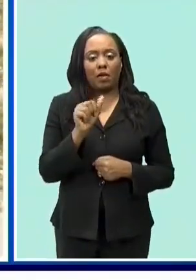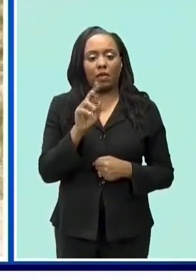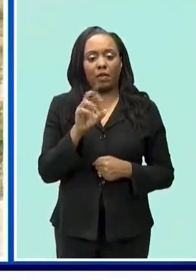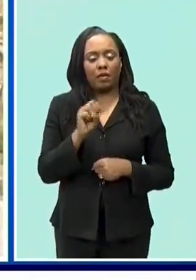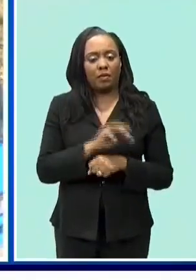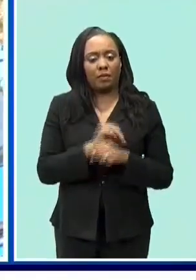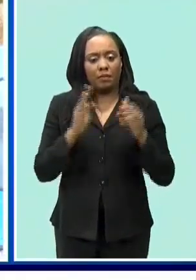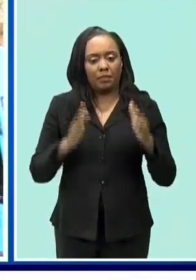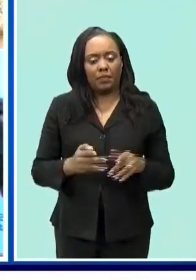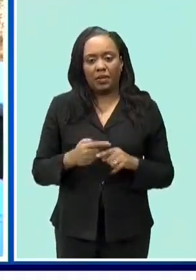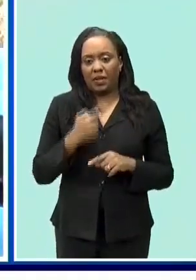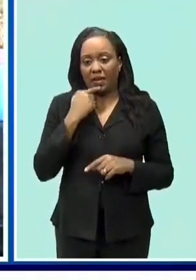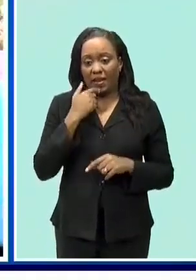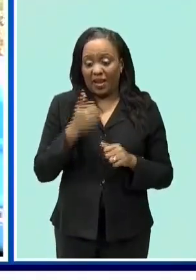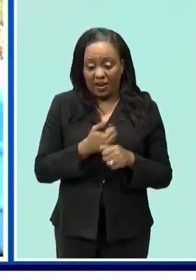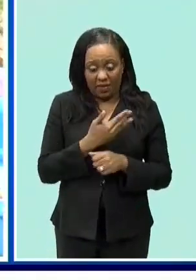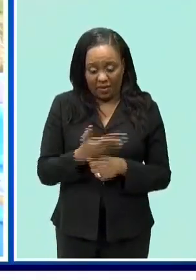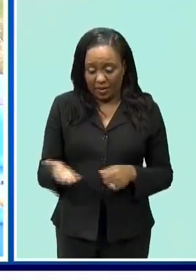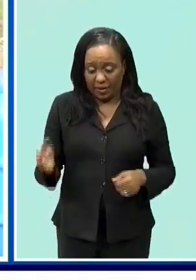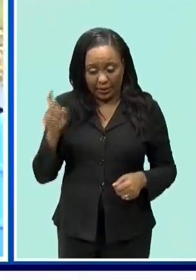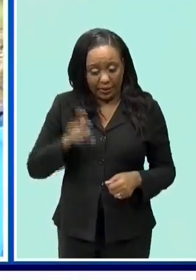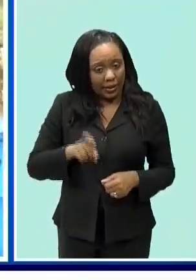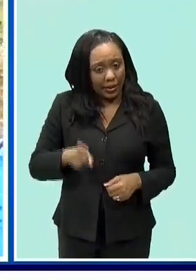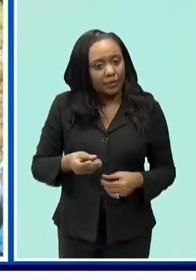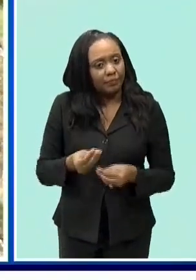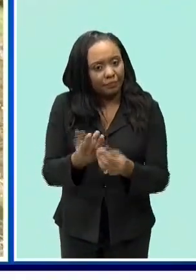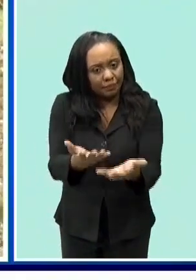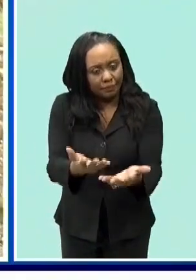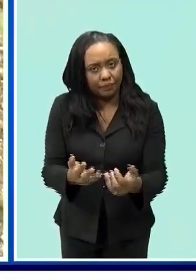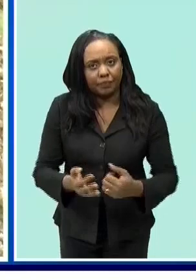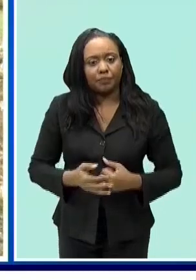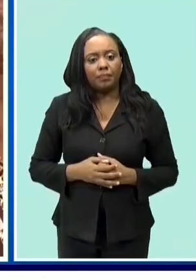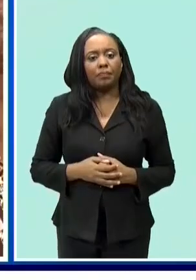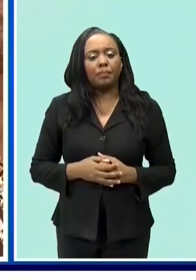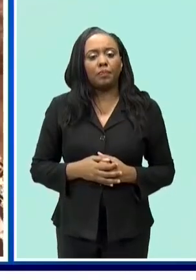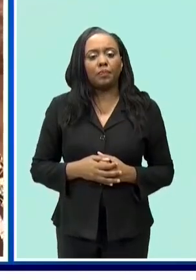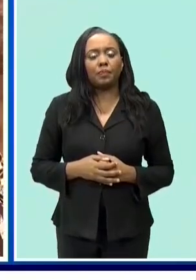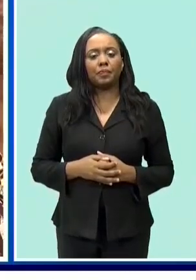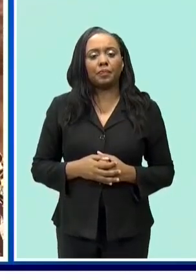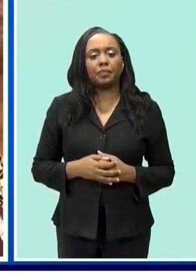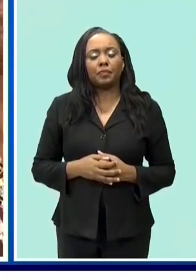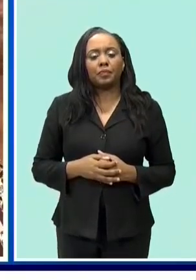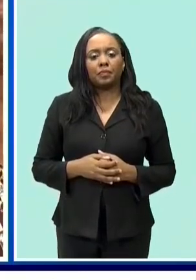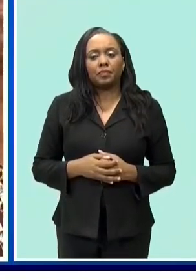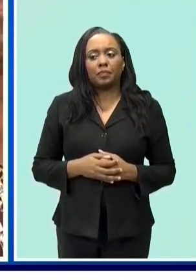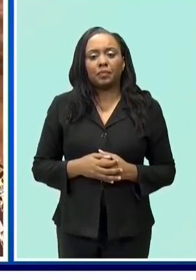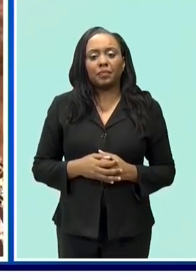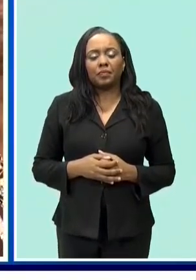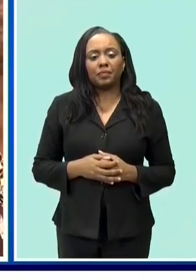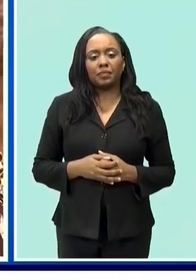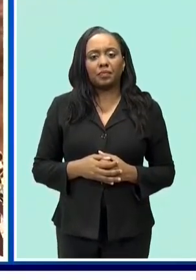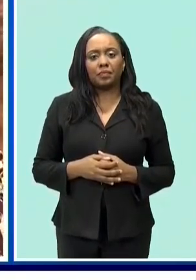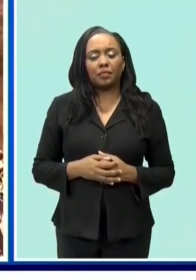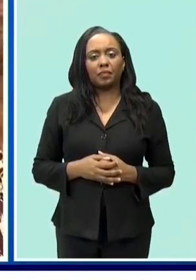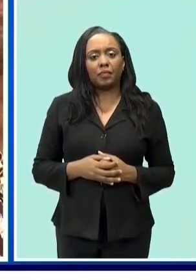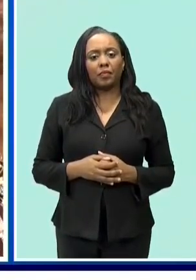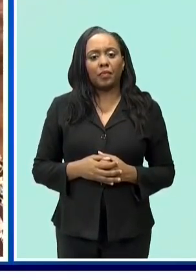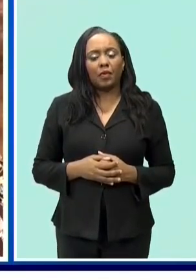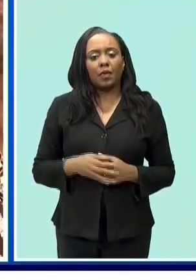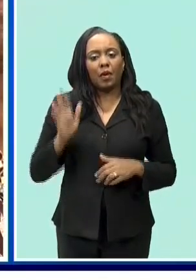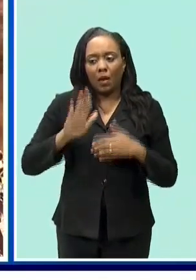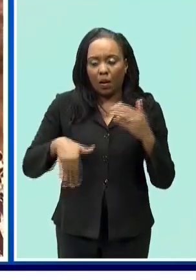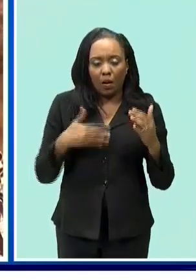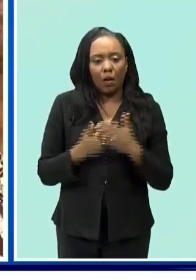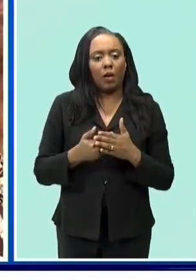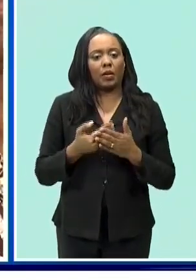being directed to the fire. We have sought to ensure that an adequate amount of